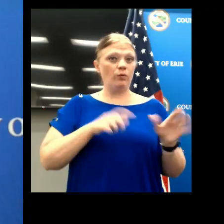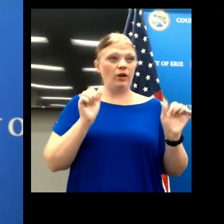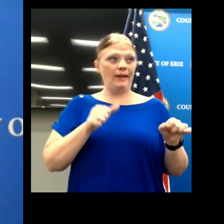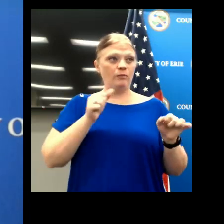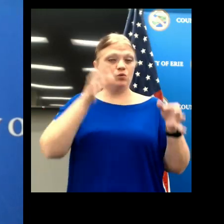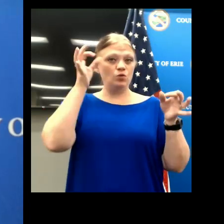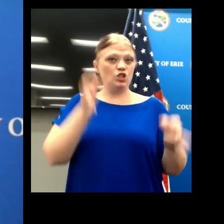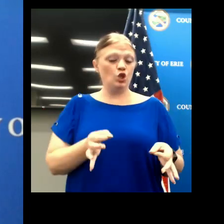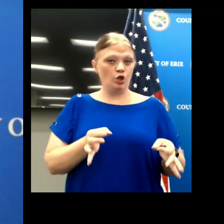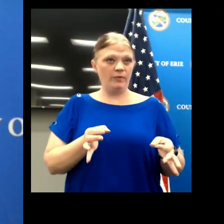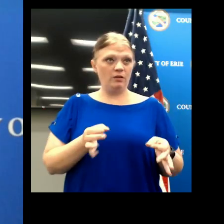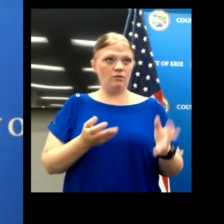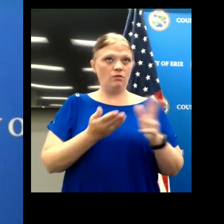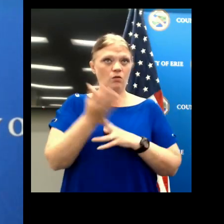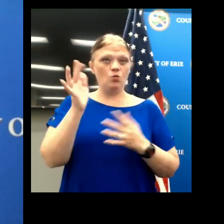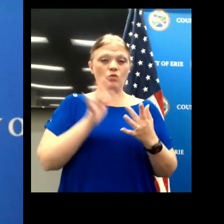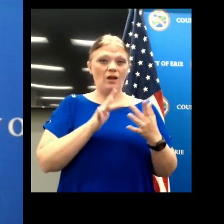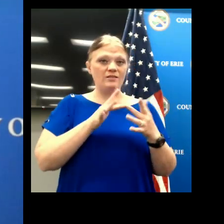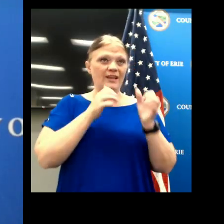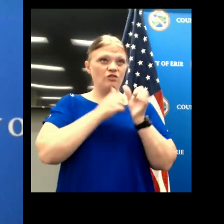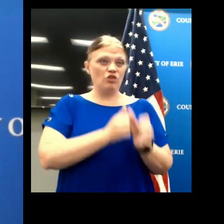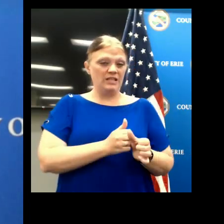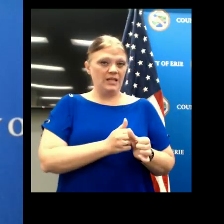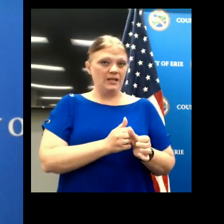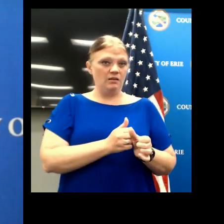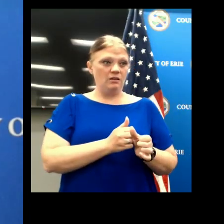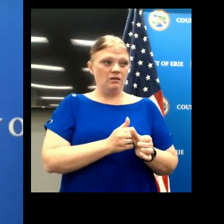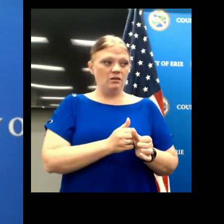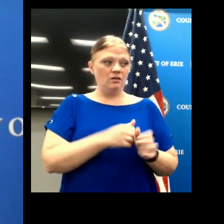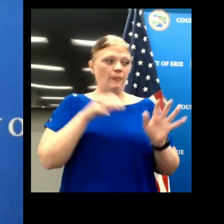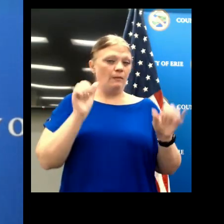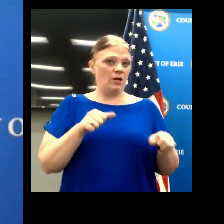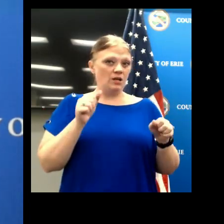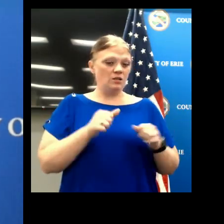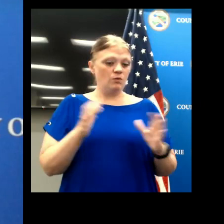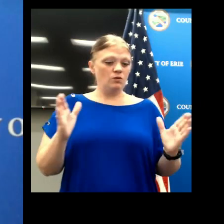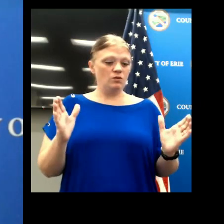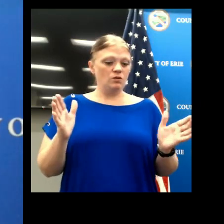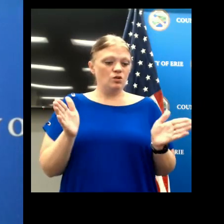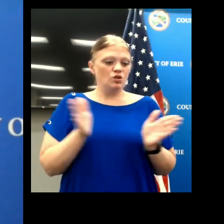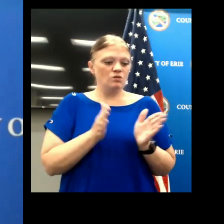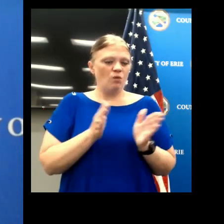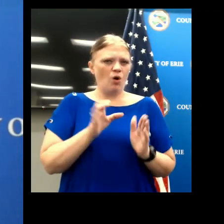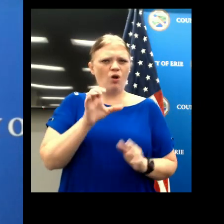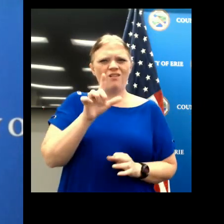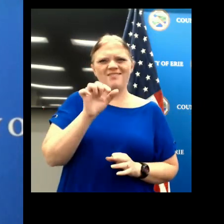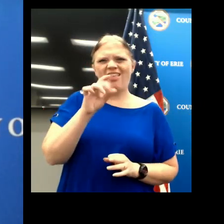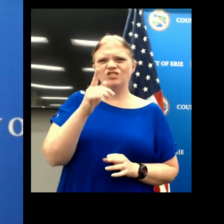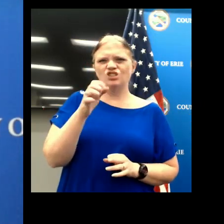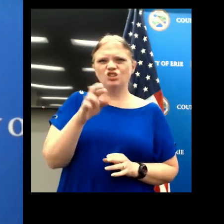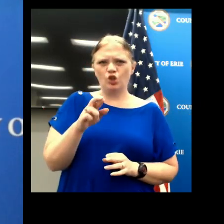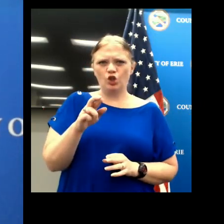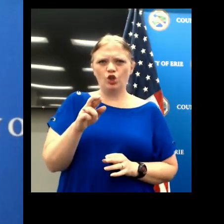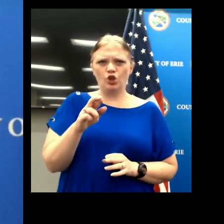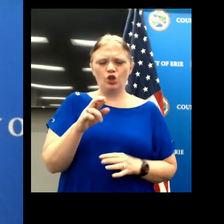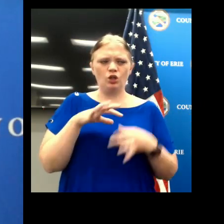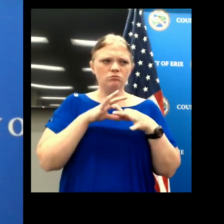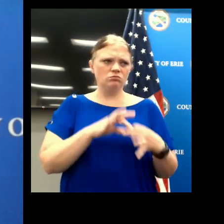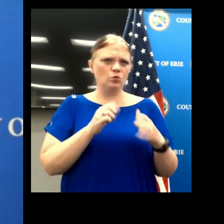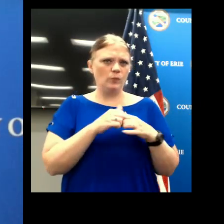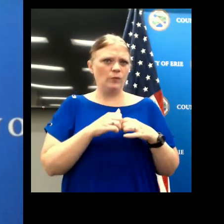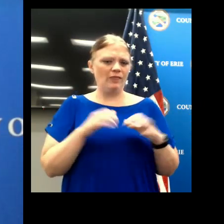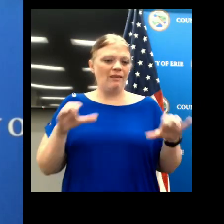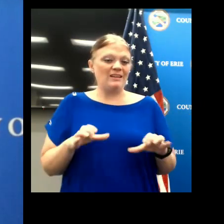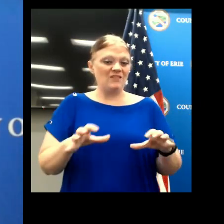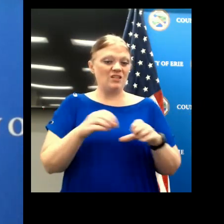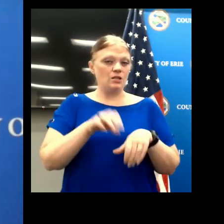that through contact tracing that there was a possible small cluster associated with activities in the church,